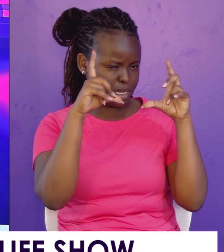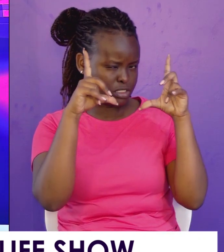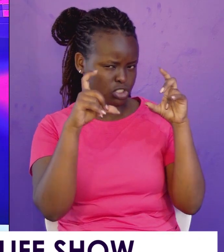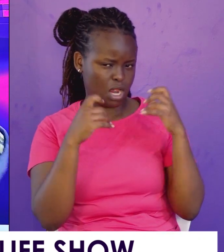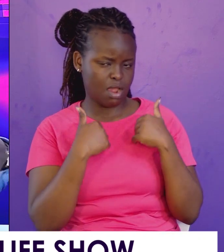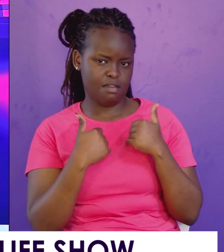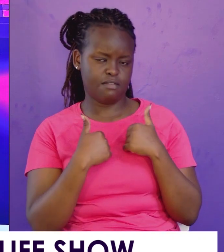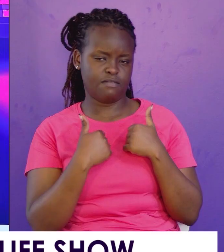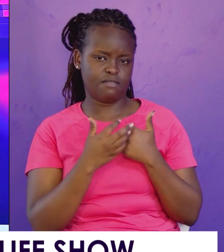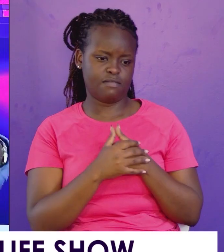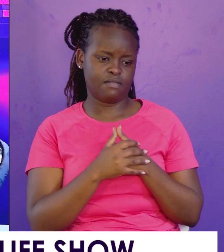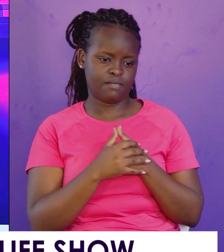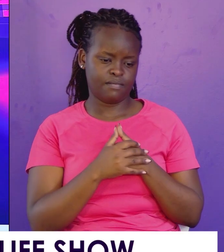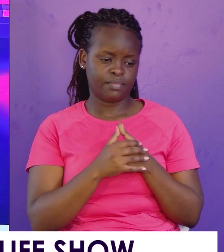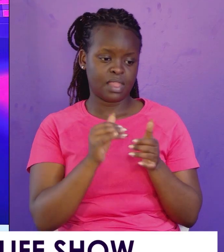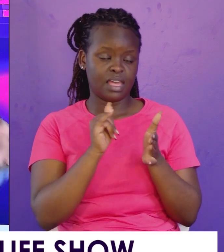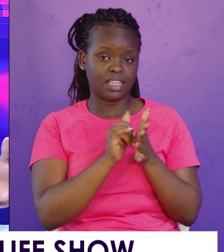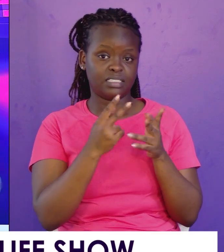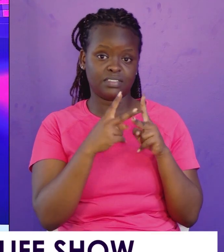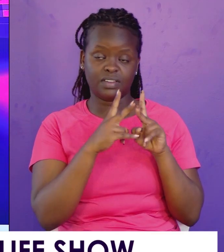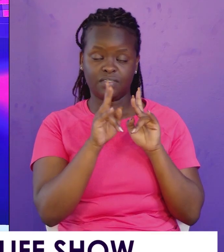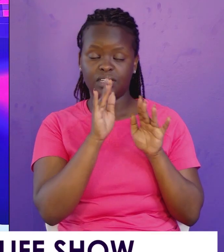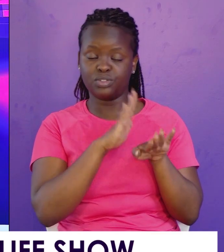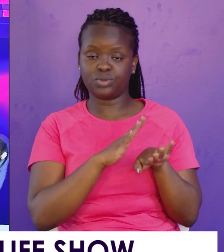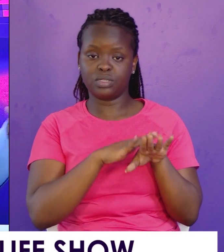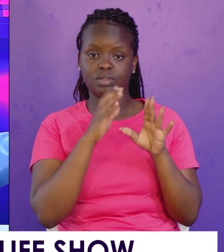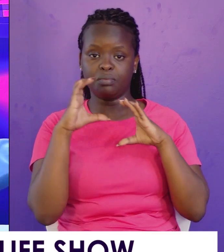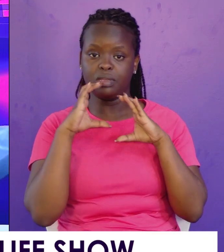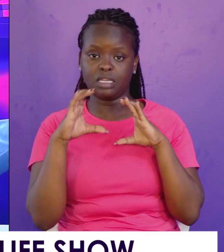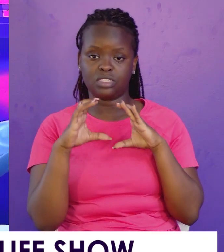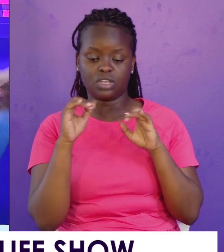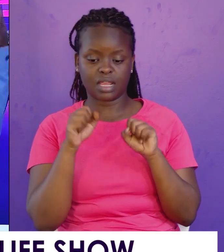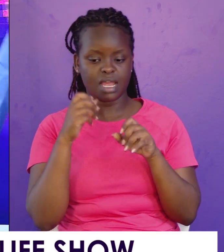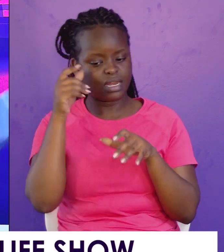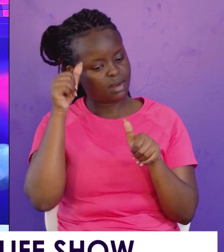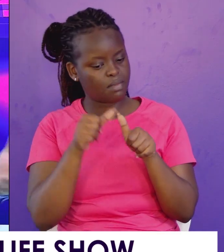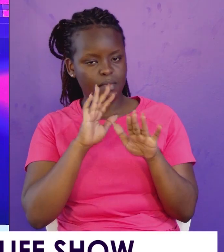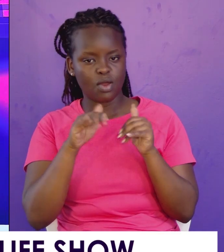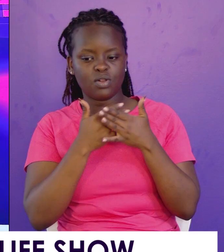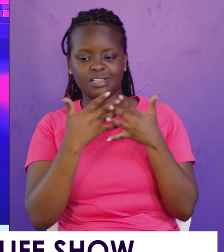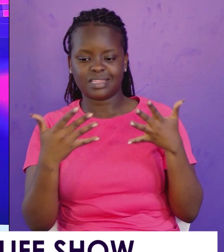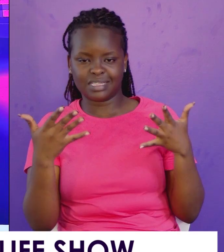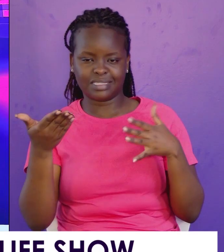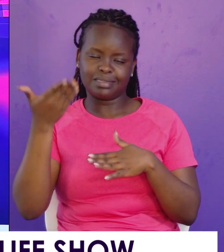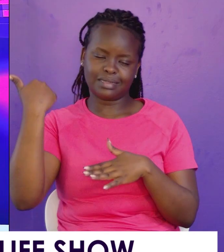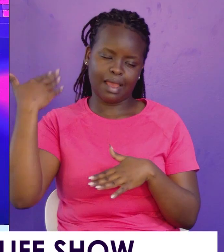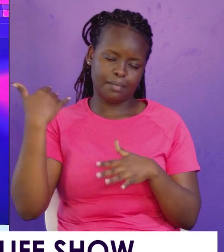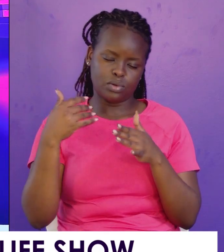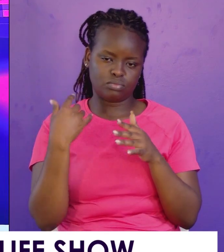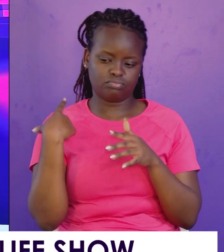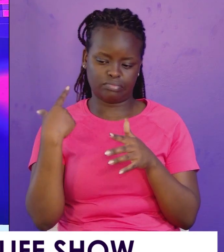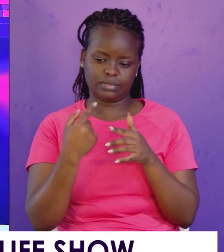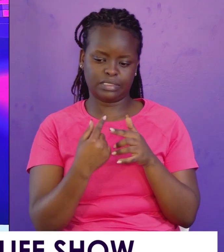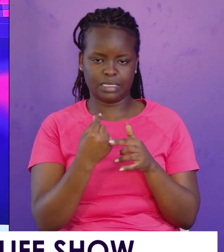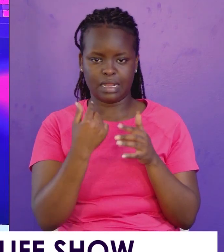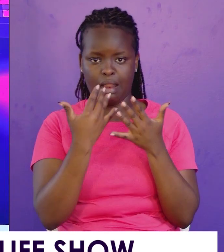image with the words. Yes. So that's very effective communication. And you see, you can remember all those things even now. Yes. Yeah. It's